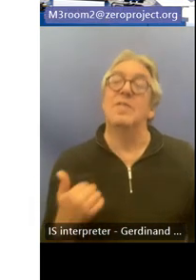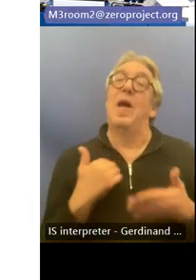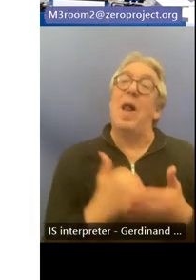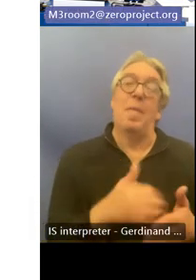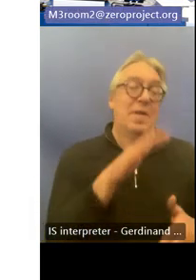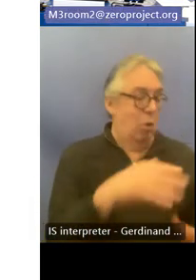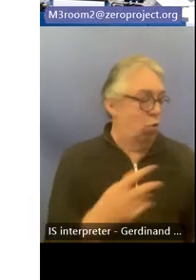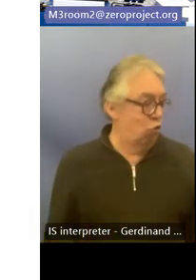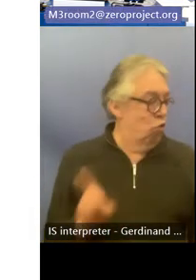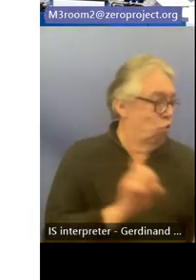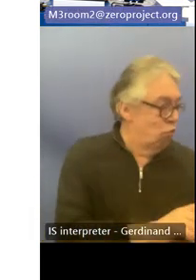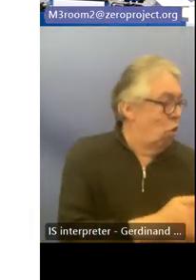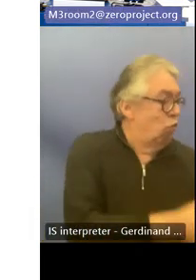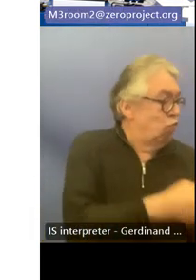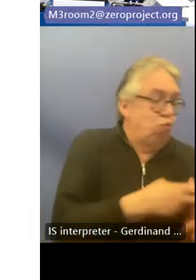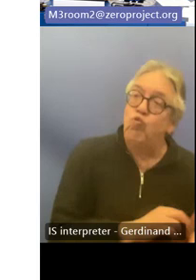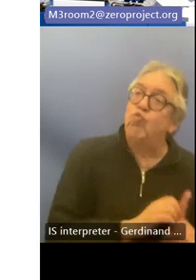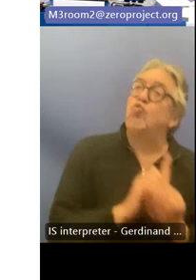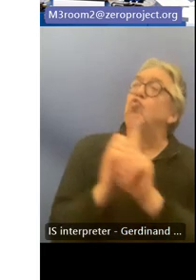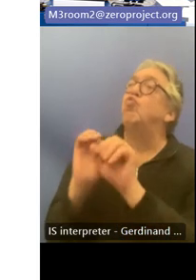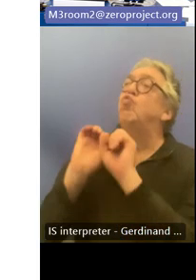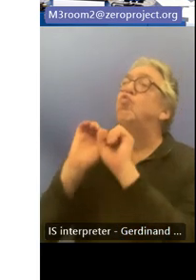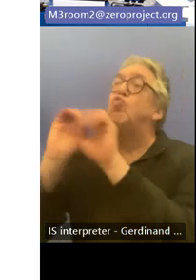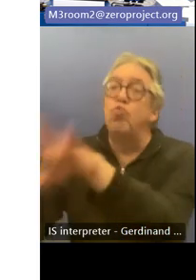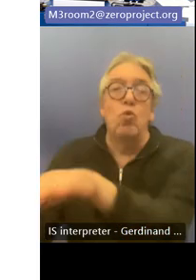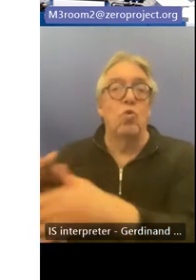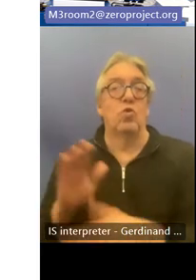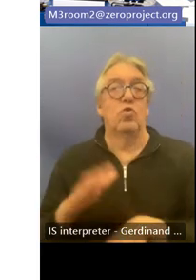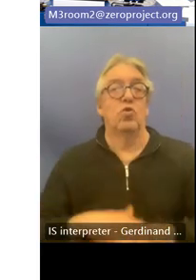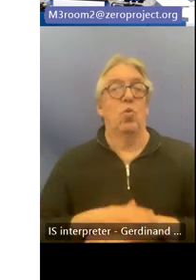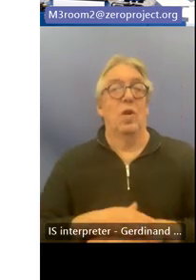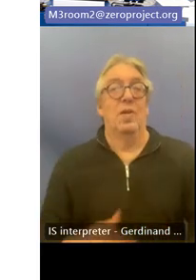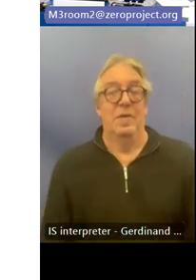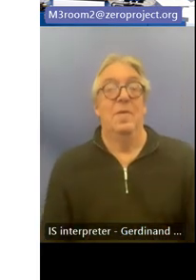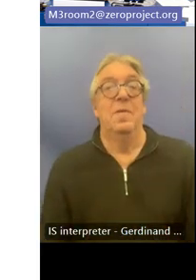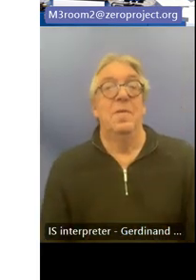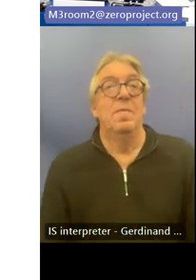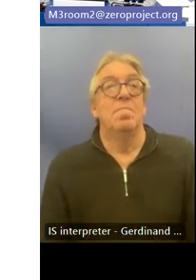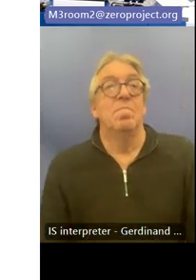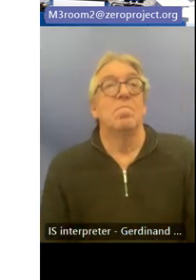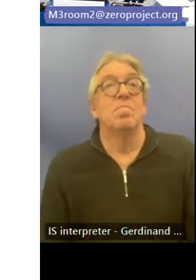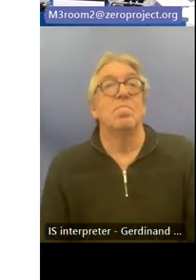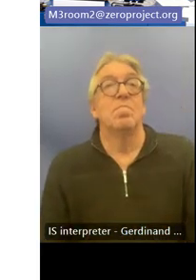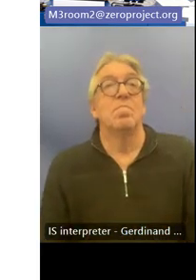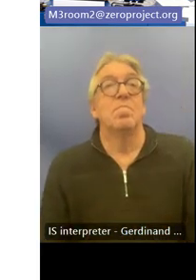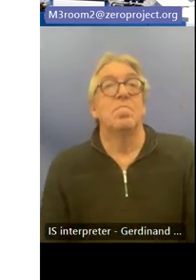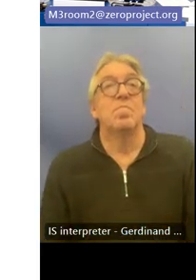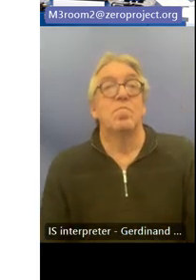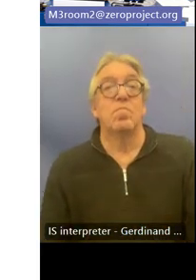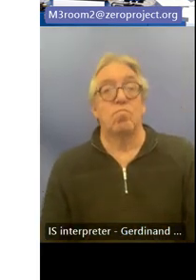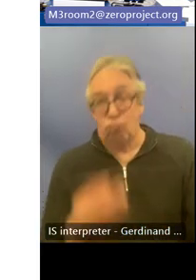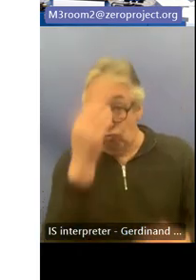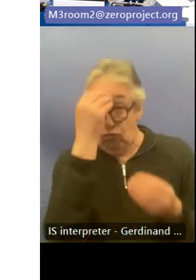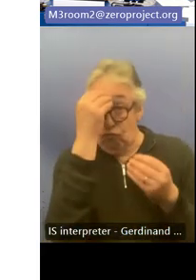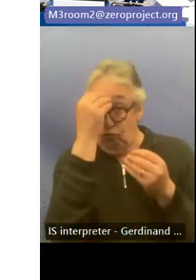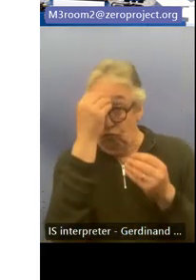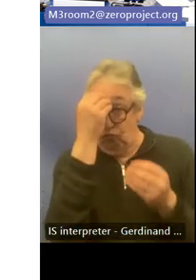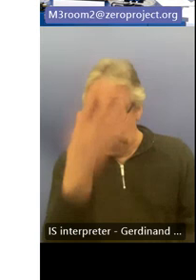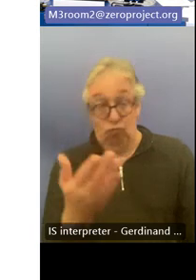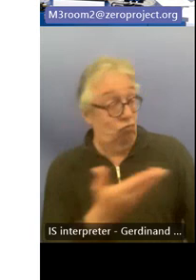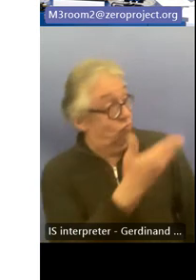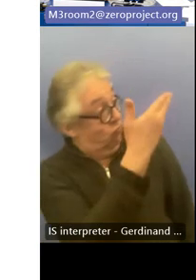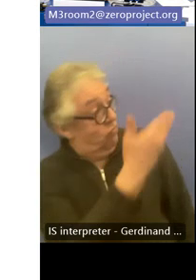So here what I like to mention some facts and figure that in our country, country context, we do